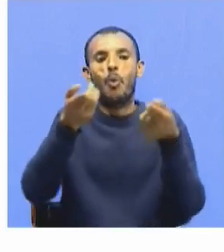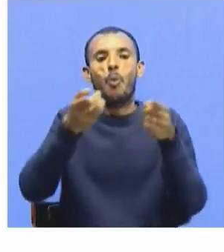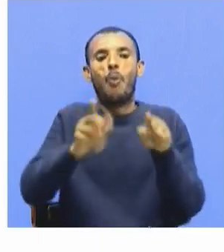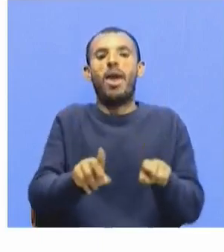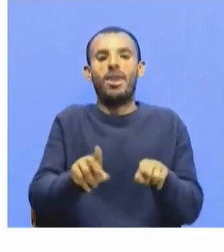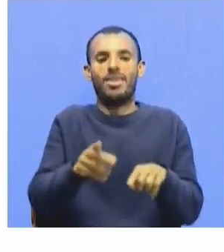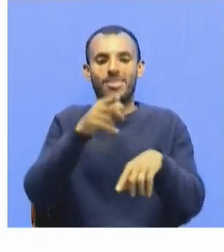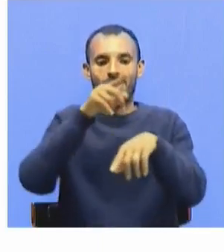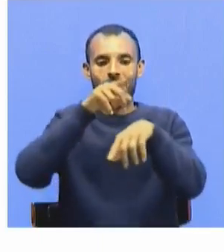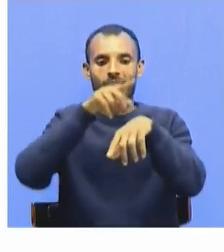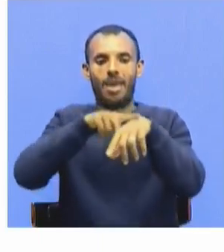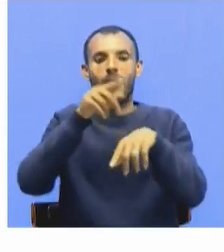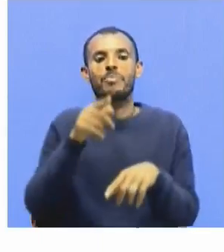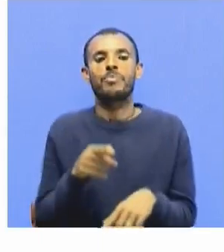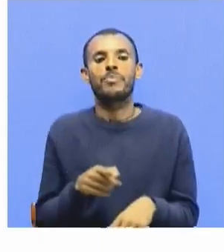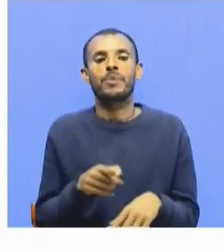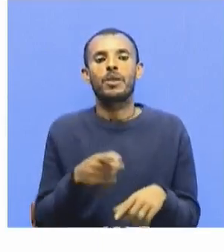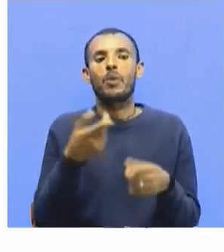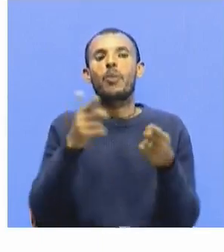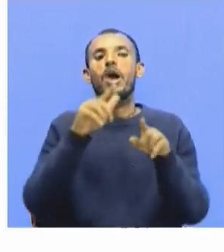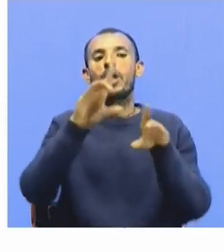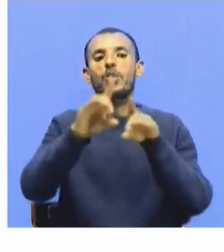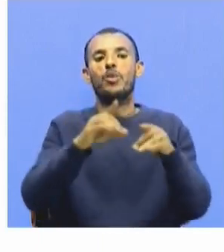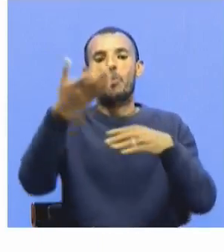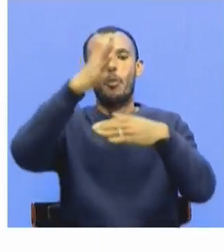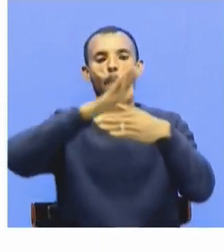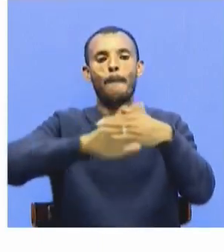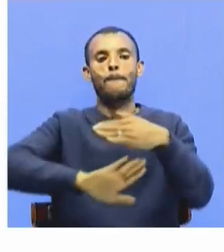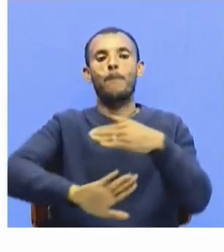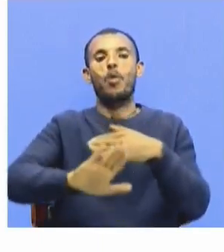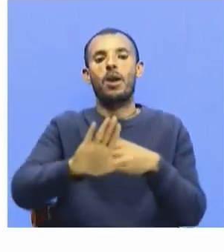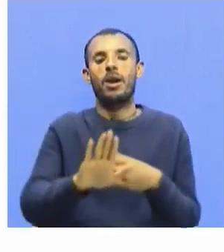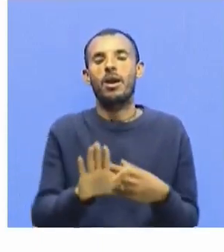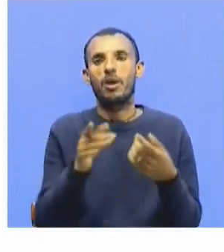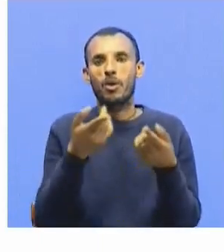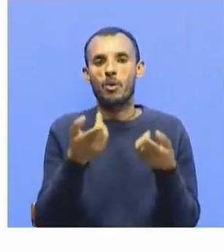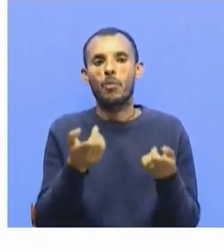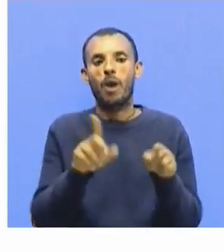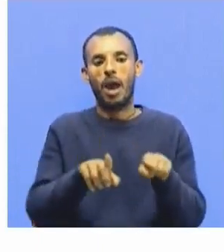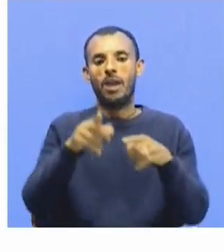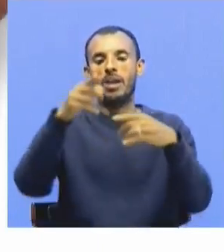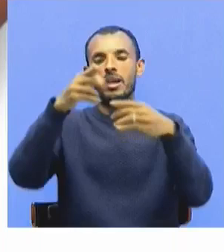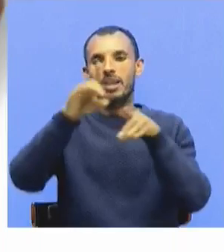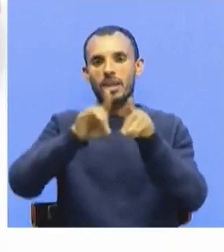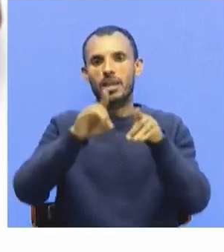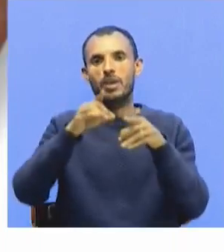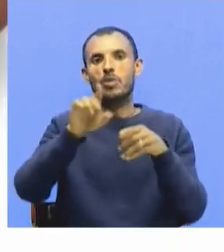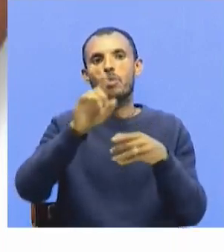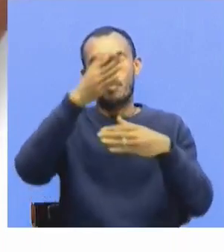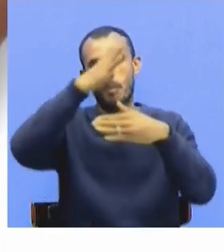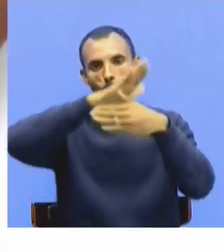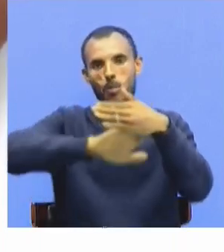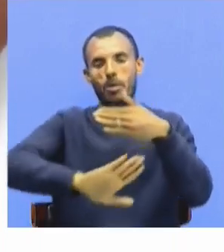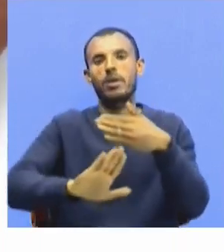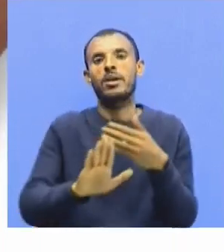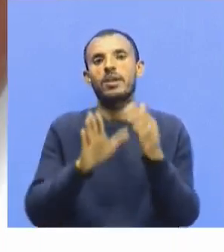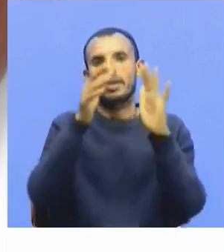the time. When did you born? For example, when we said, when did you born? As example